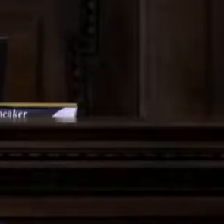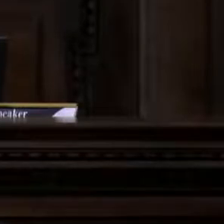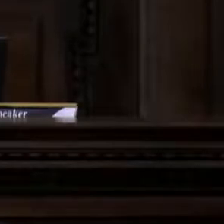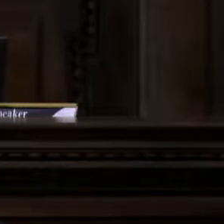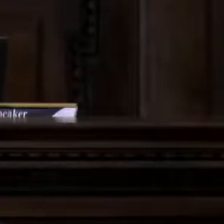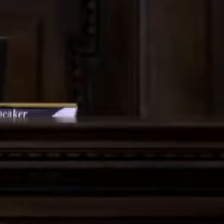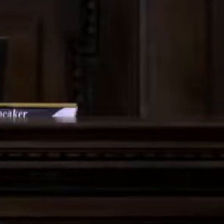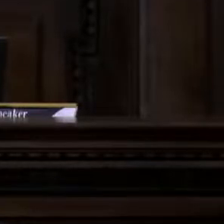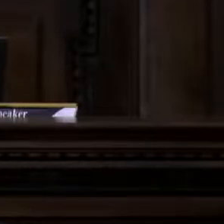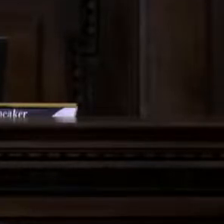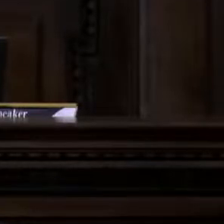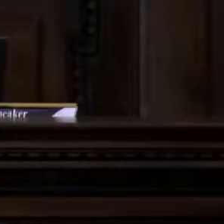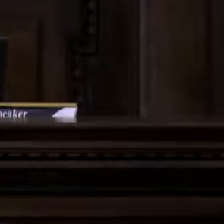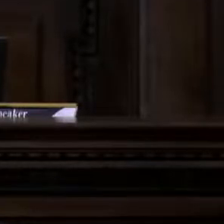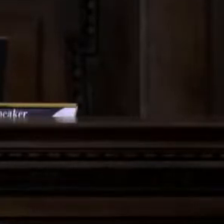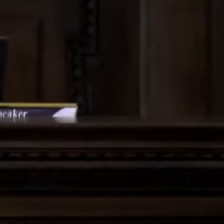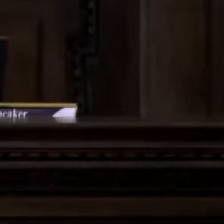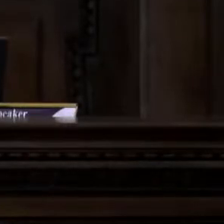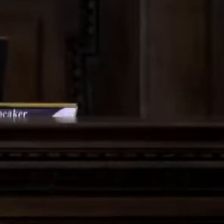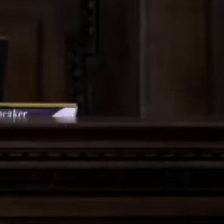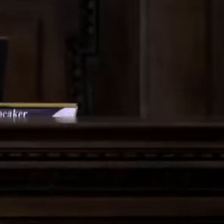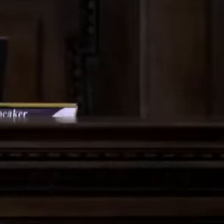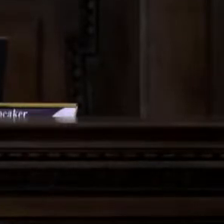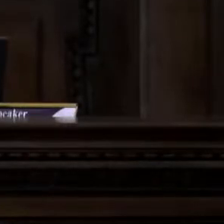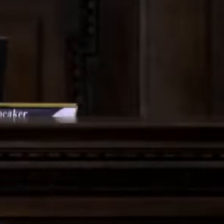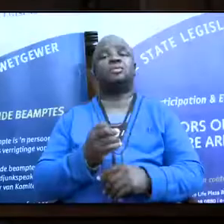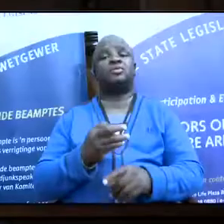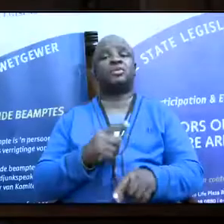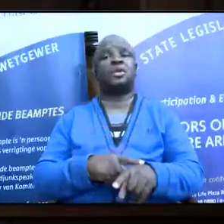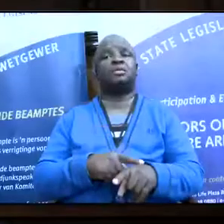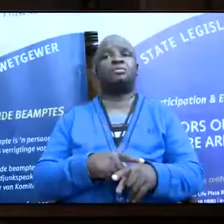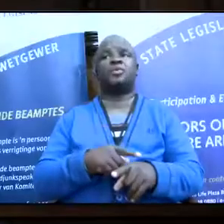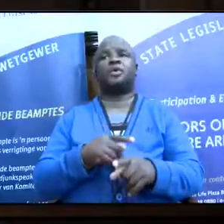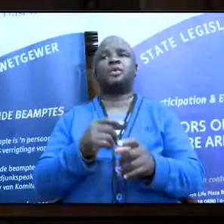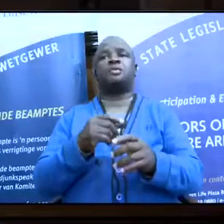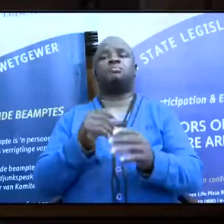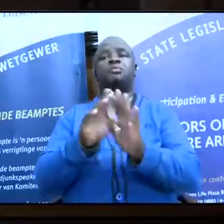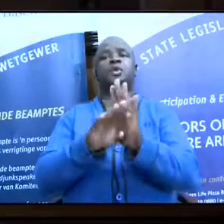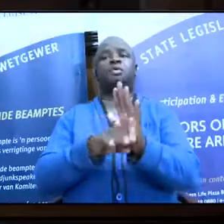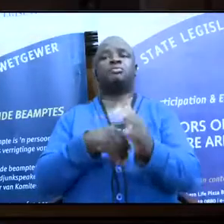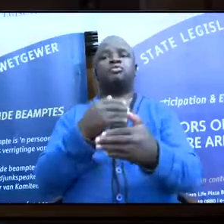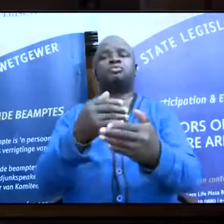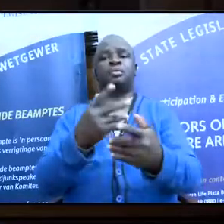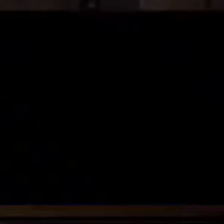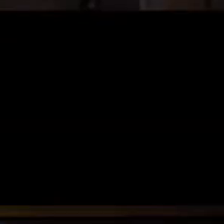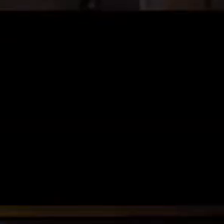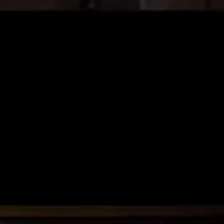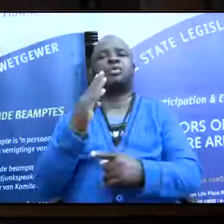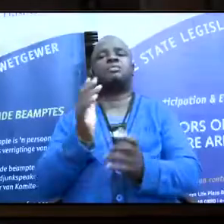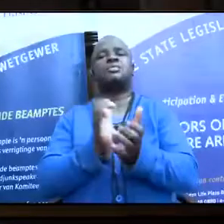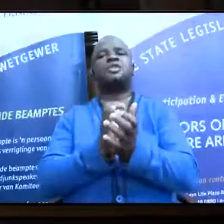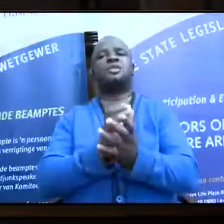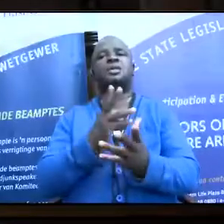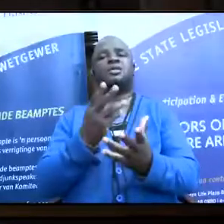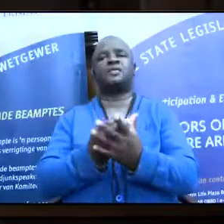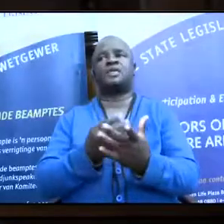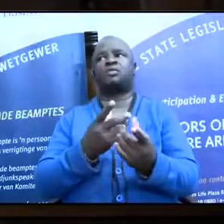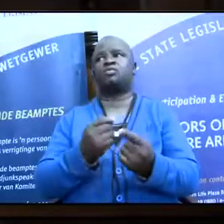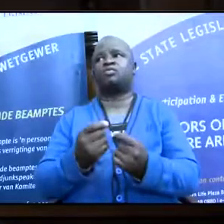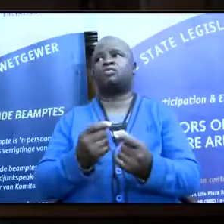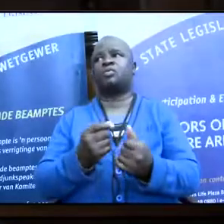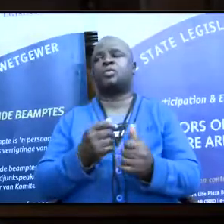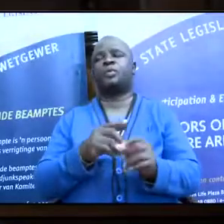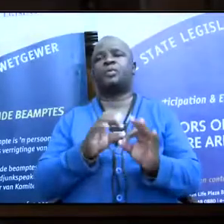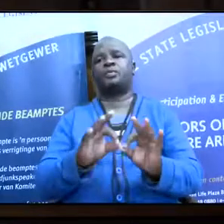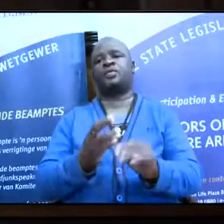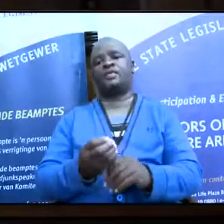on so that we ascend when we move forward we know that our proceedings will go as smooth as all of